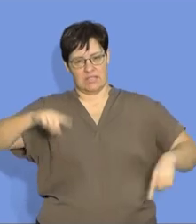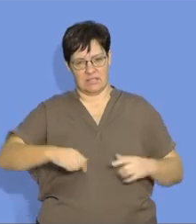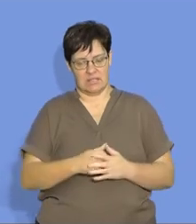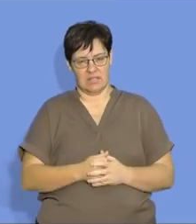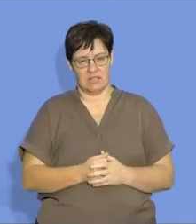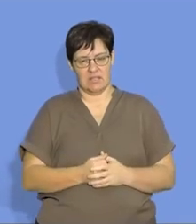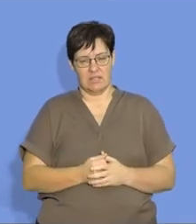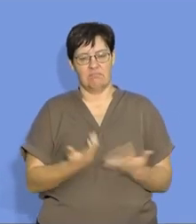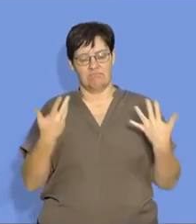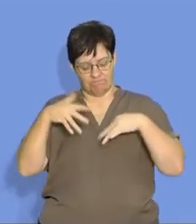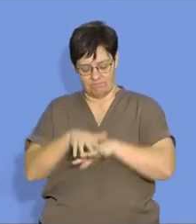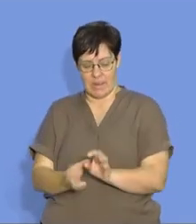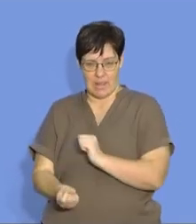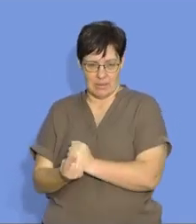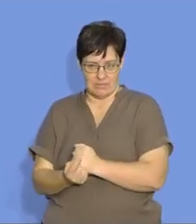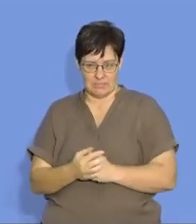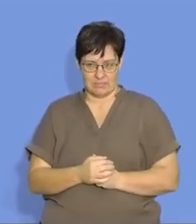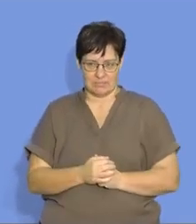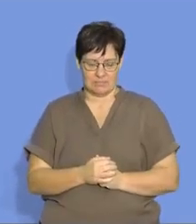rate of reaction.